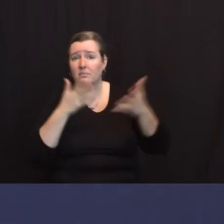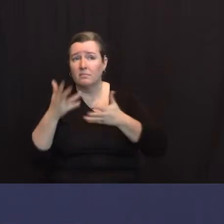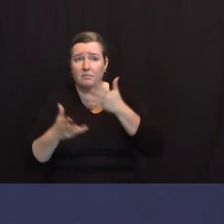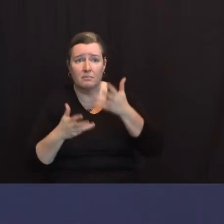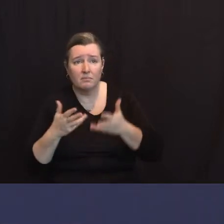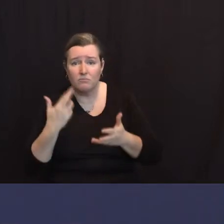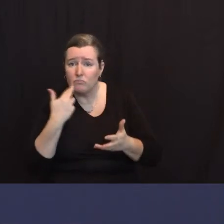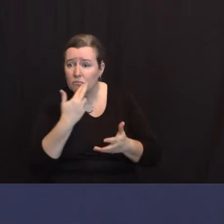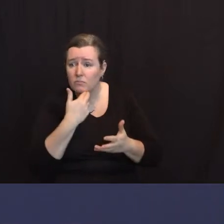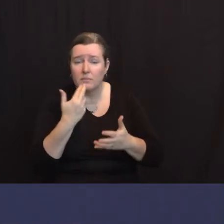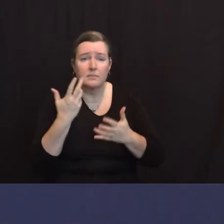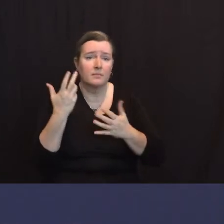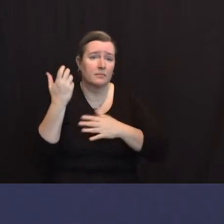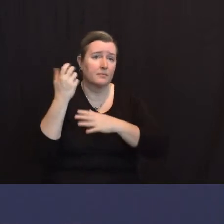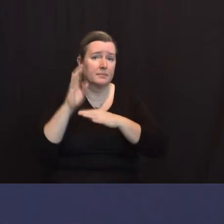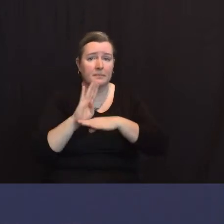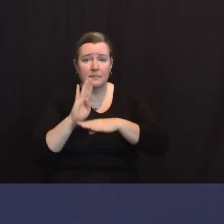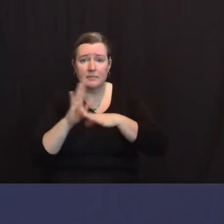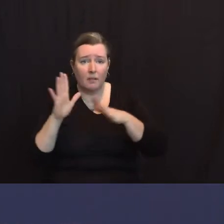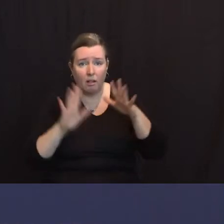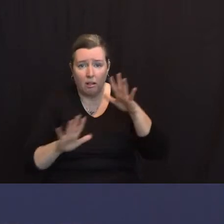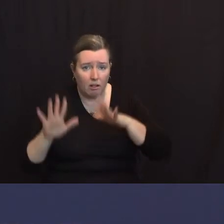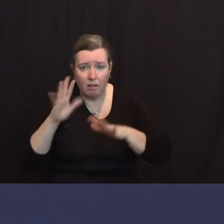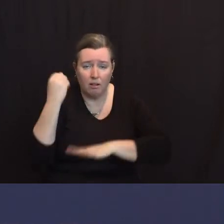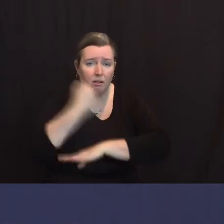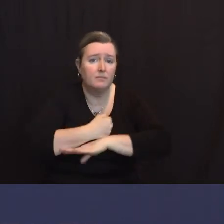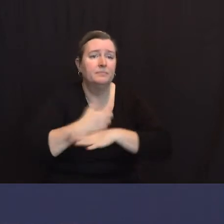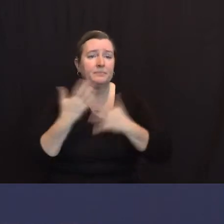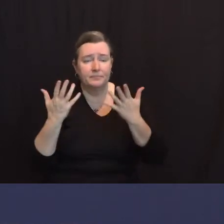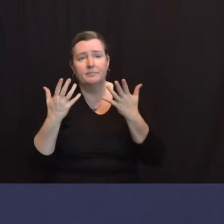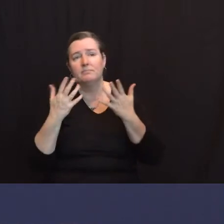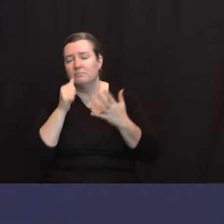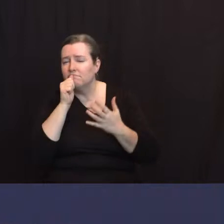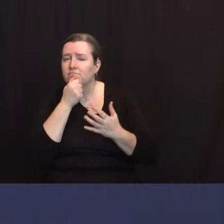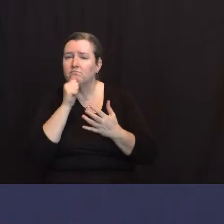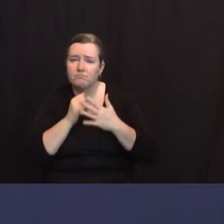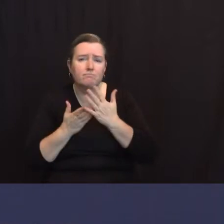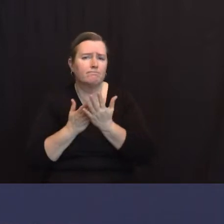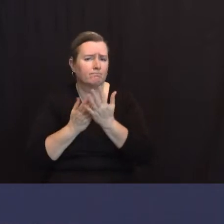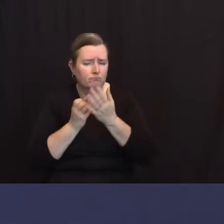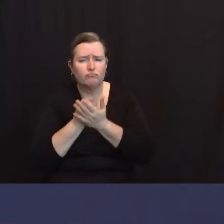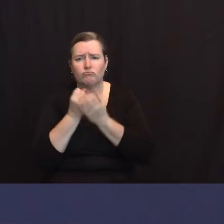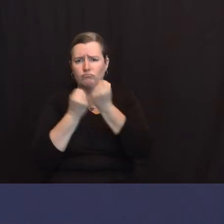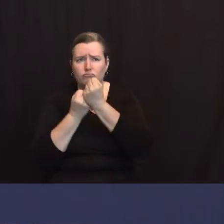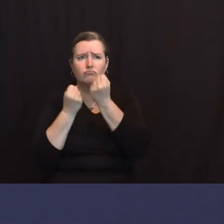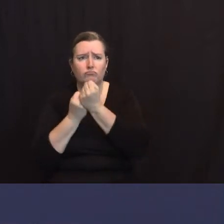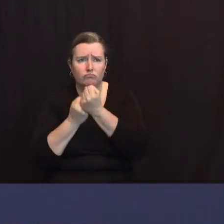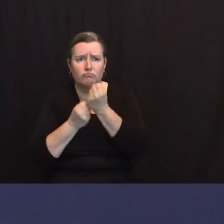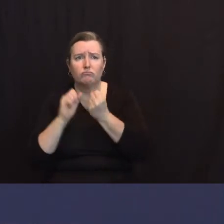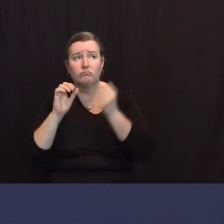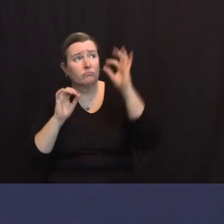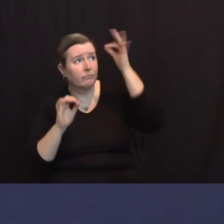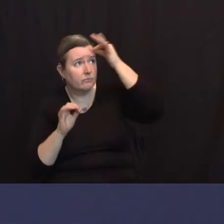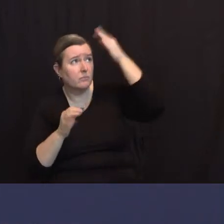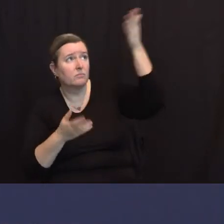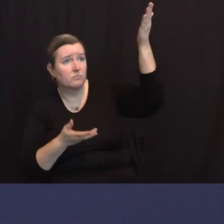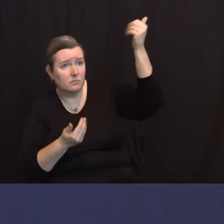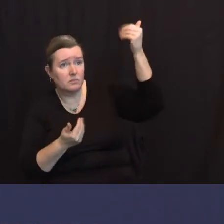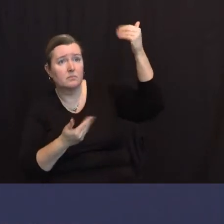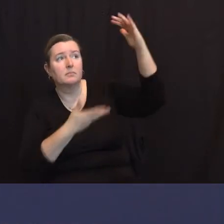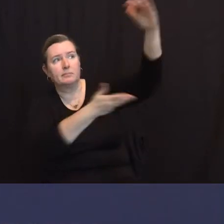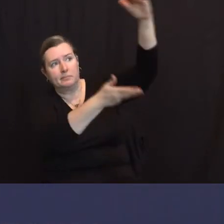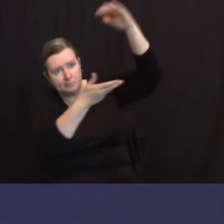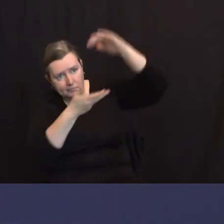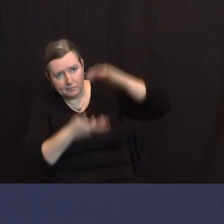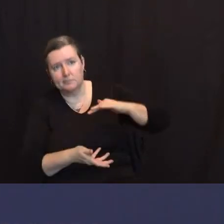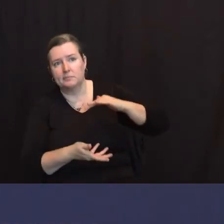do everything we can. We really need our federal government to step up in terms of the help and support that we need.